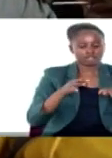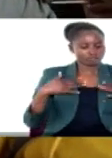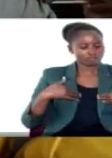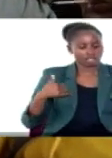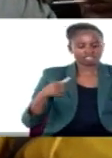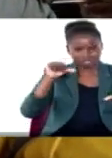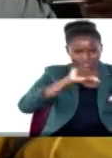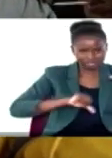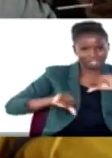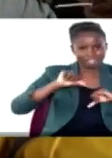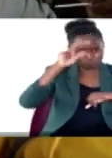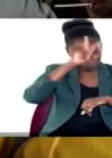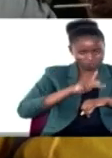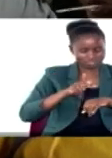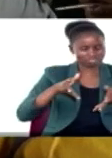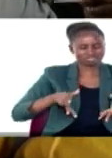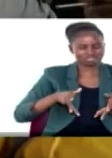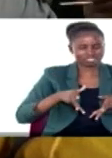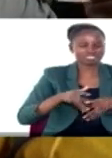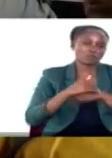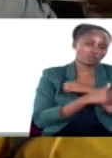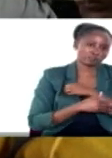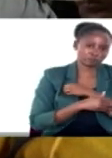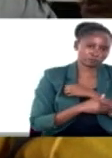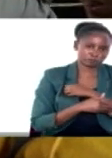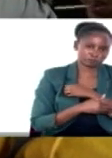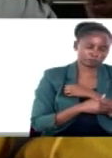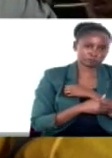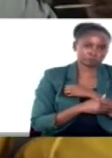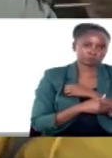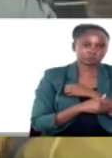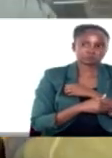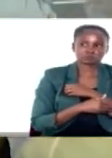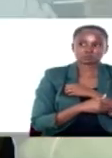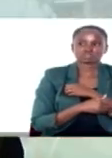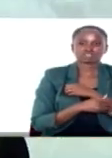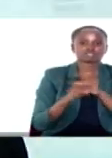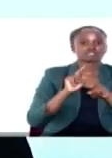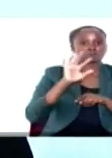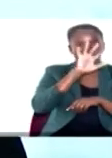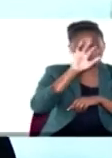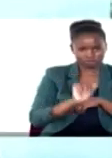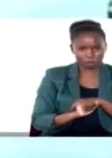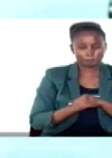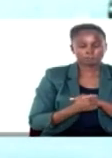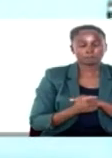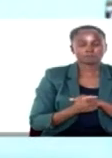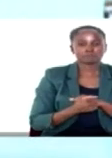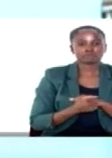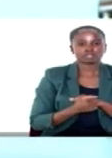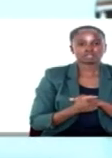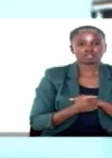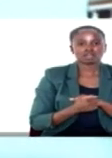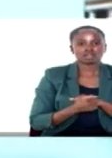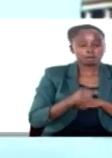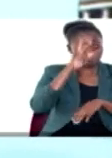professions in our country and in our continent. To the Vice Chancellor, Professor Likhan Ayo